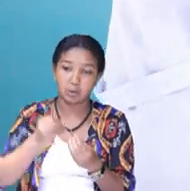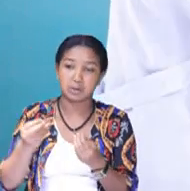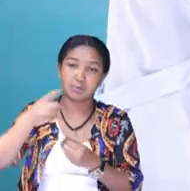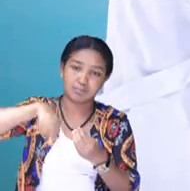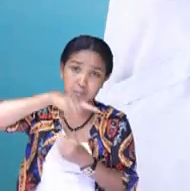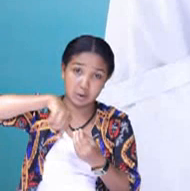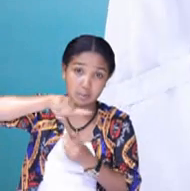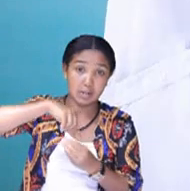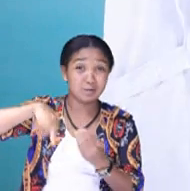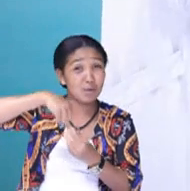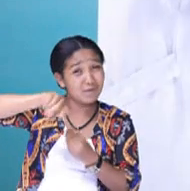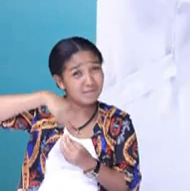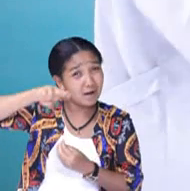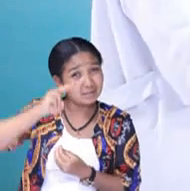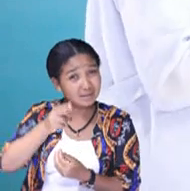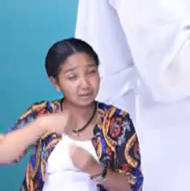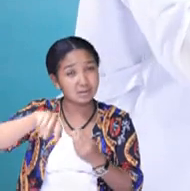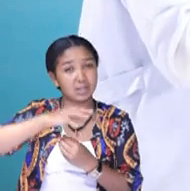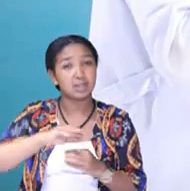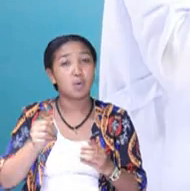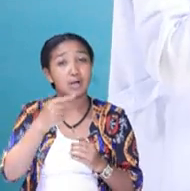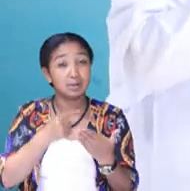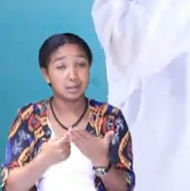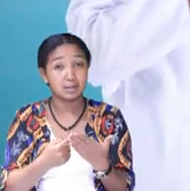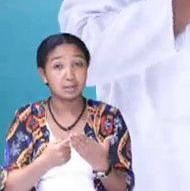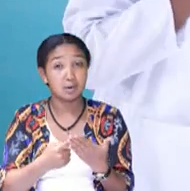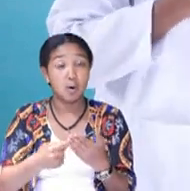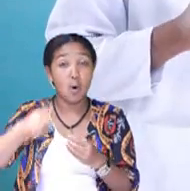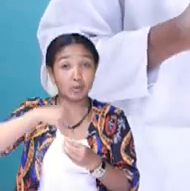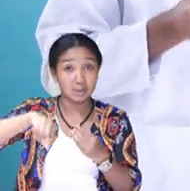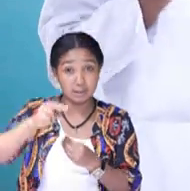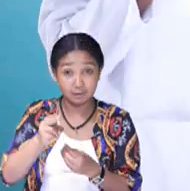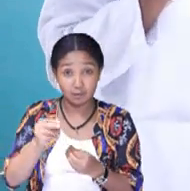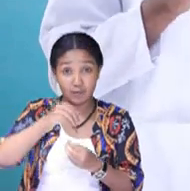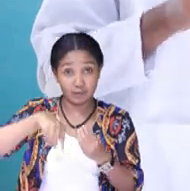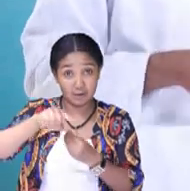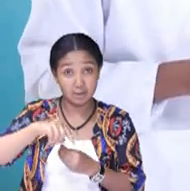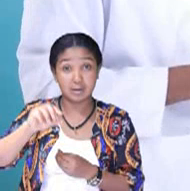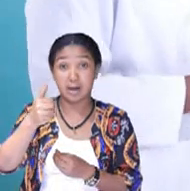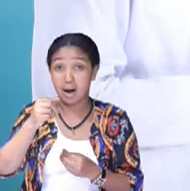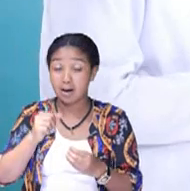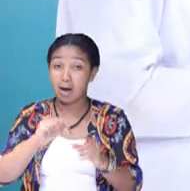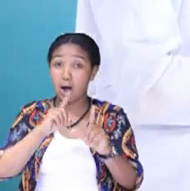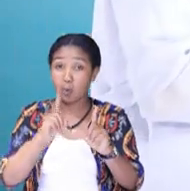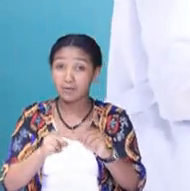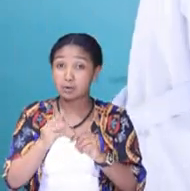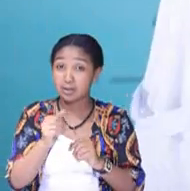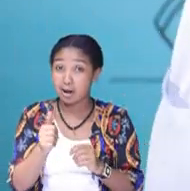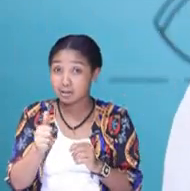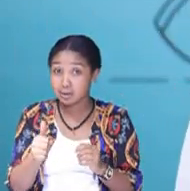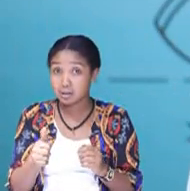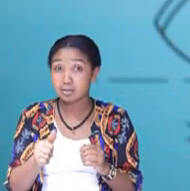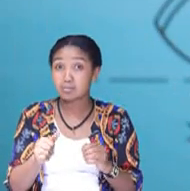moving counterclockwise, and it's moving faster and faster. Whenever the object is moving faster, the angular velocity and the angular acceleration